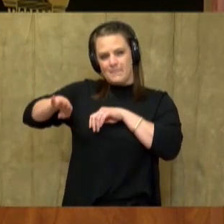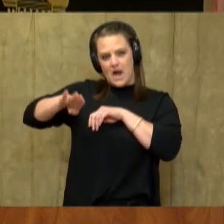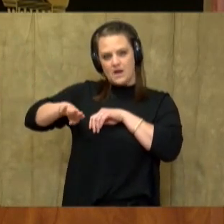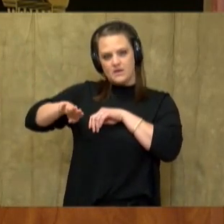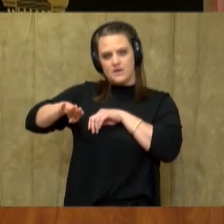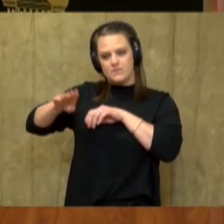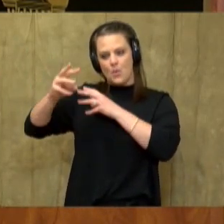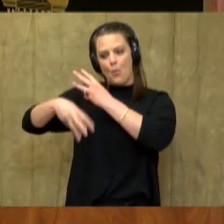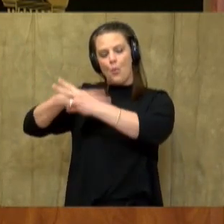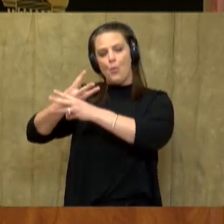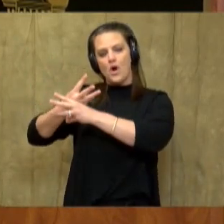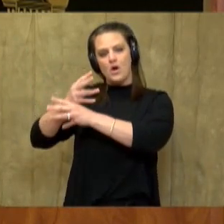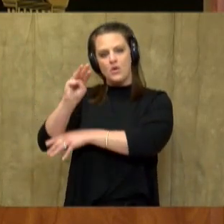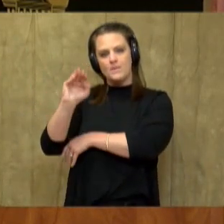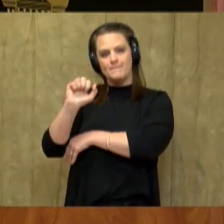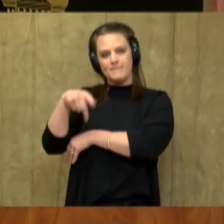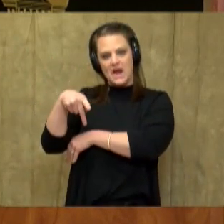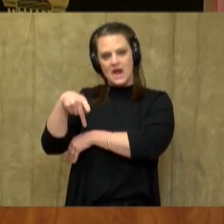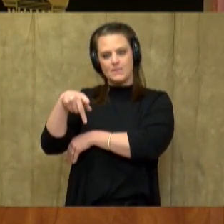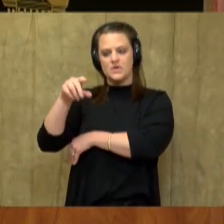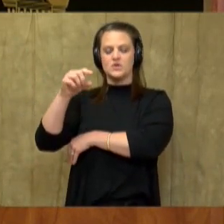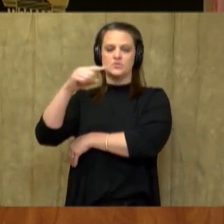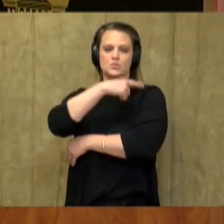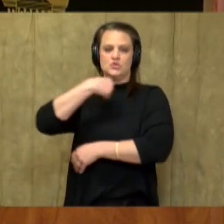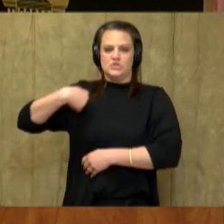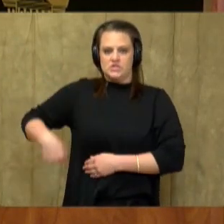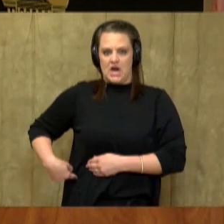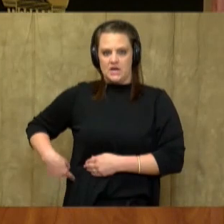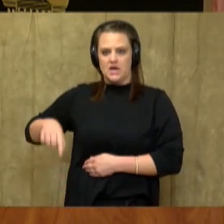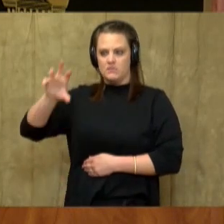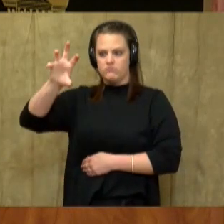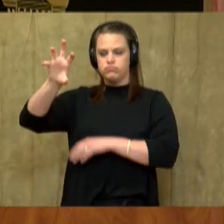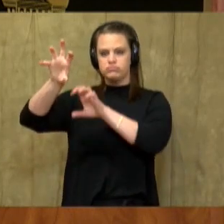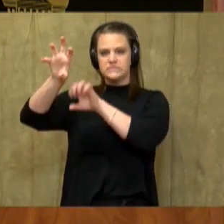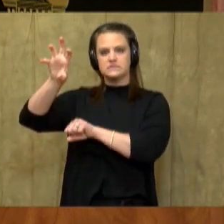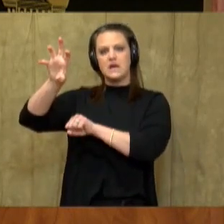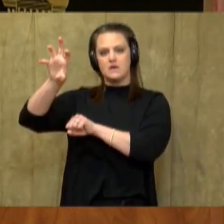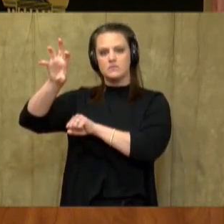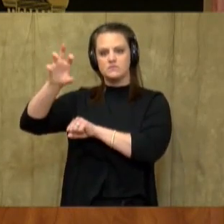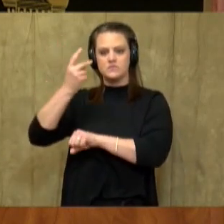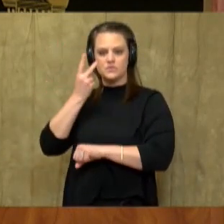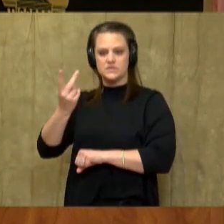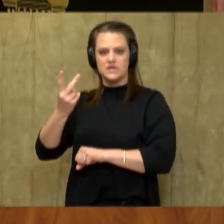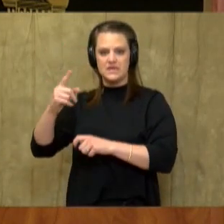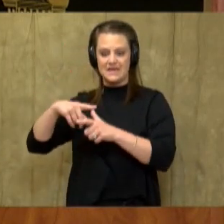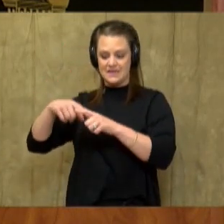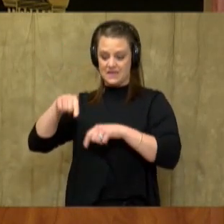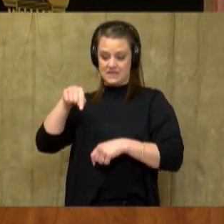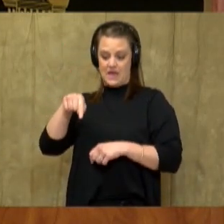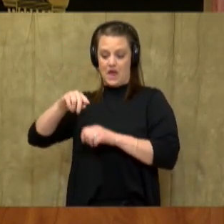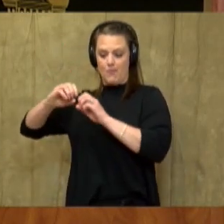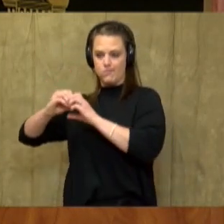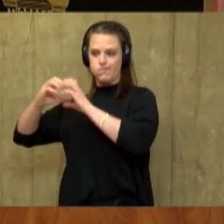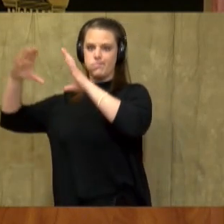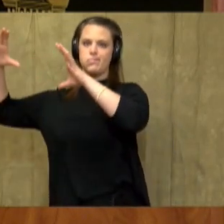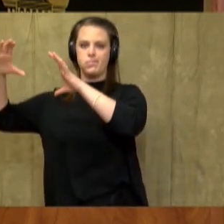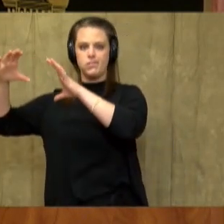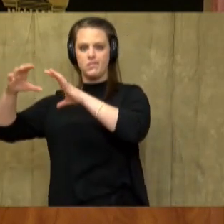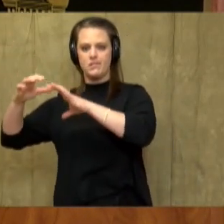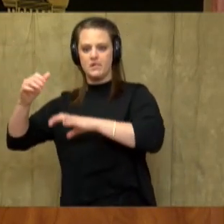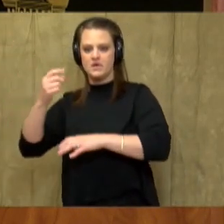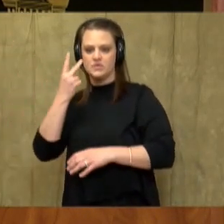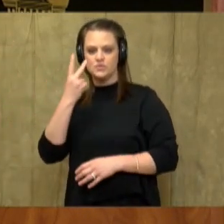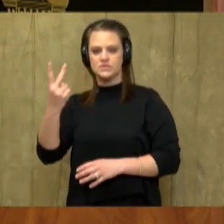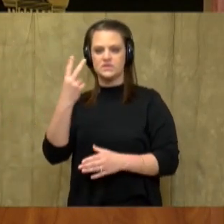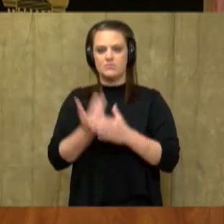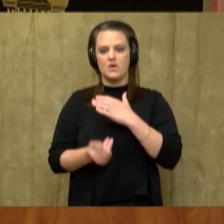Southeast Asia, just south of China. And on this larger map, this is a blown up version of this. You can see China here and Vietnam,